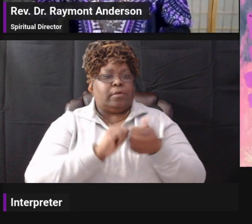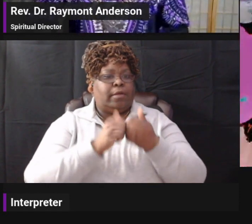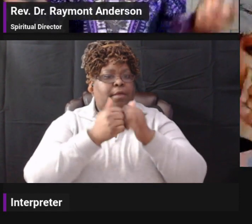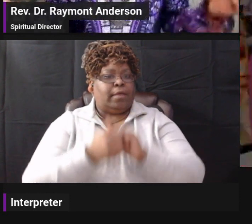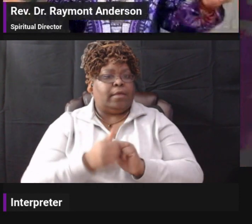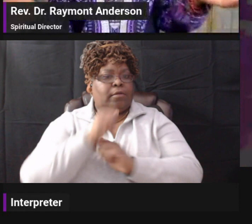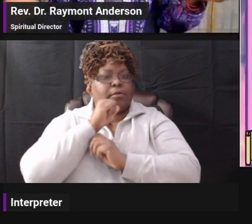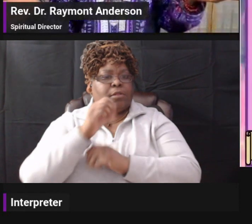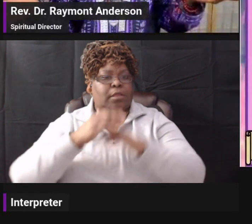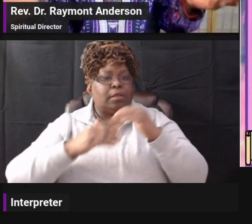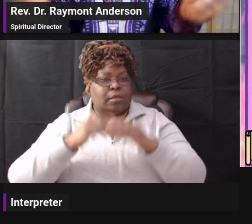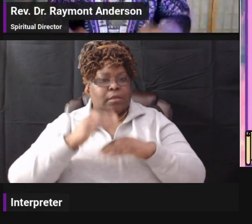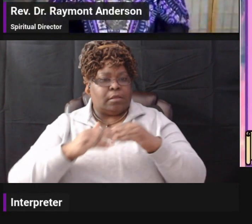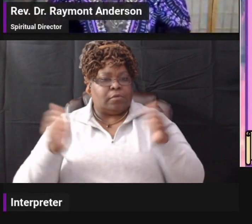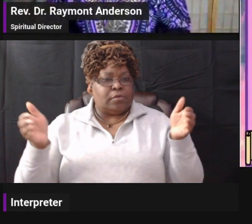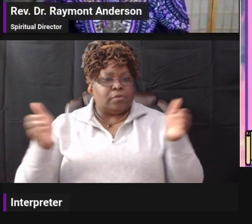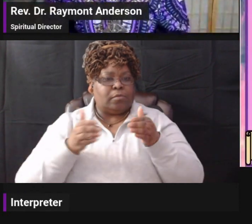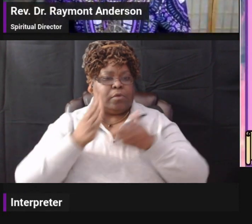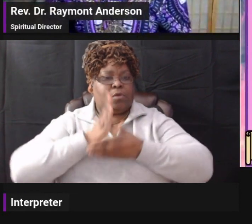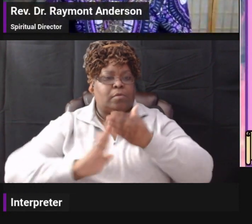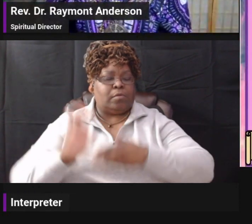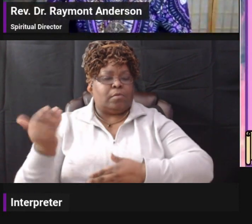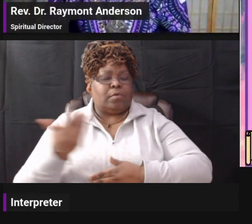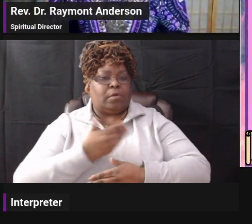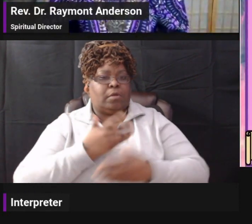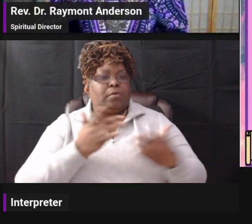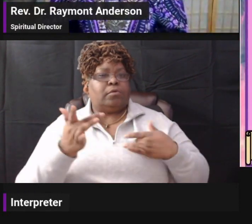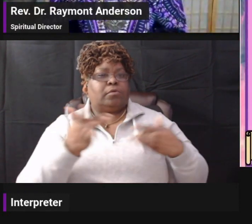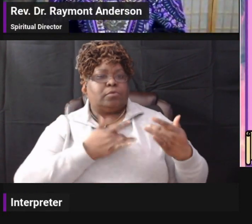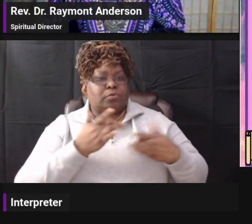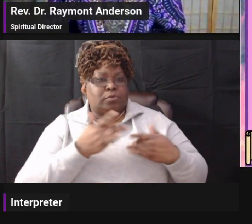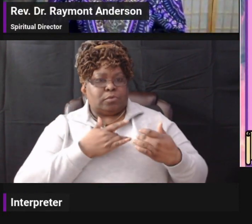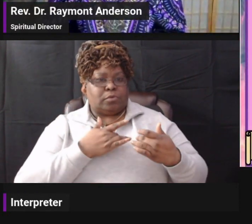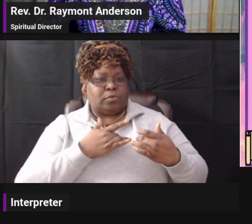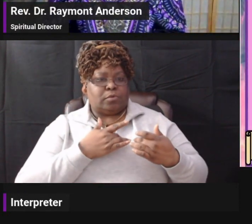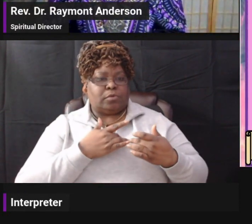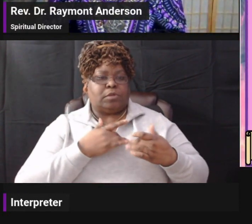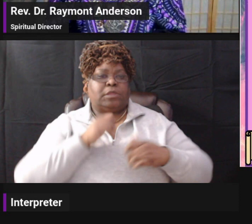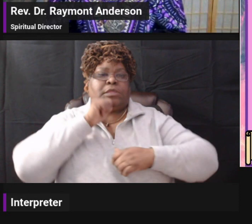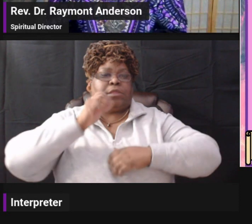we discuss how discomfort is the least of our concerns.